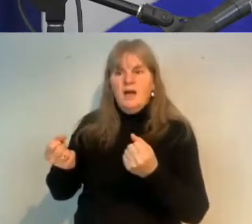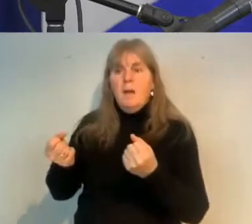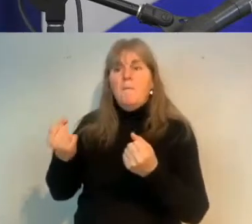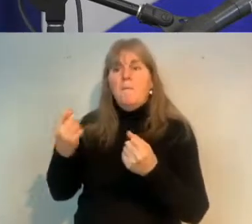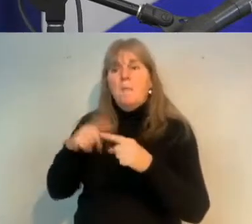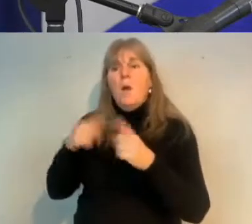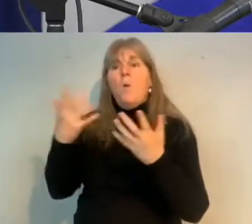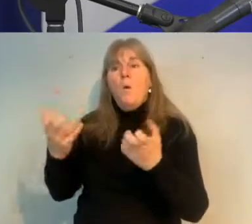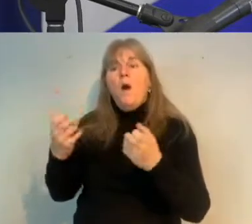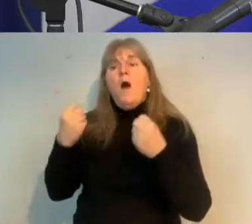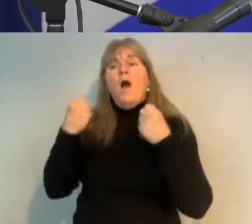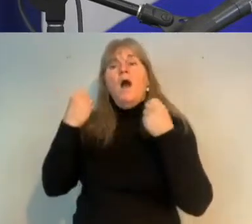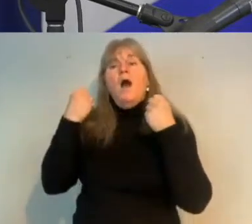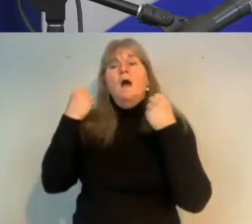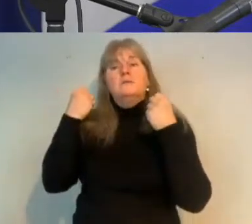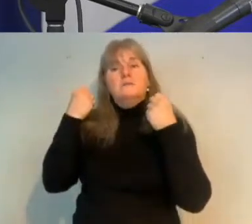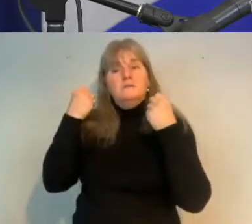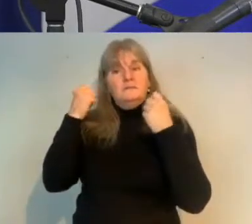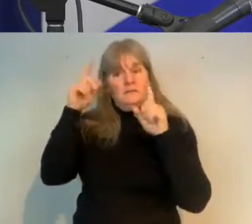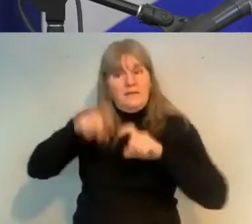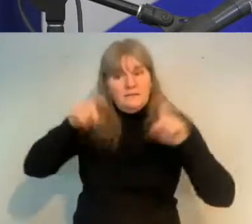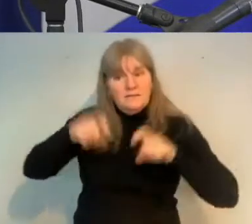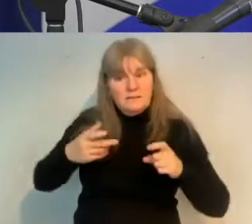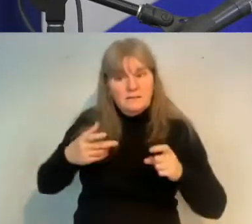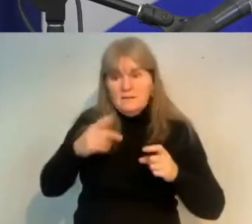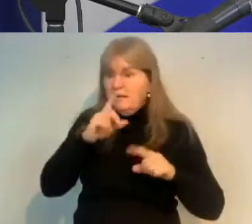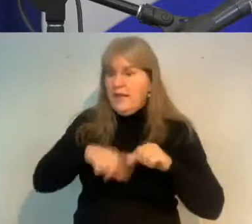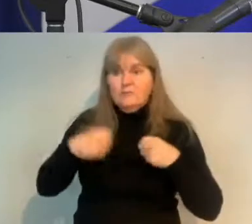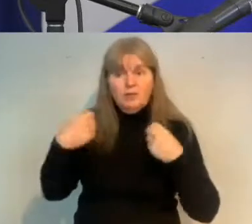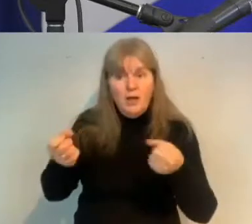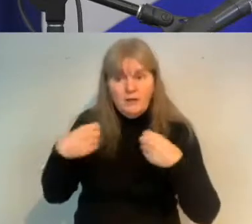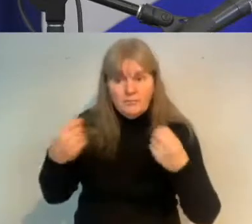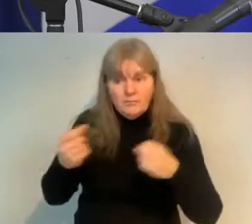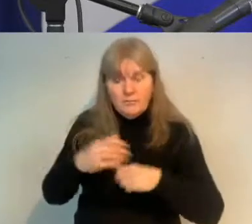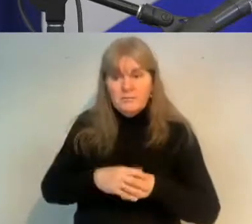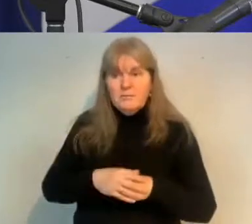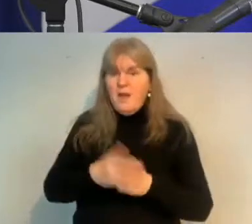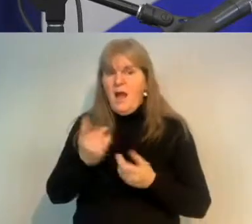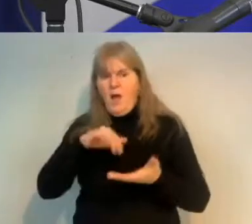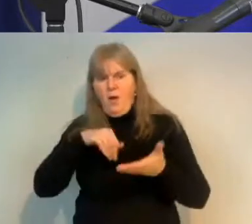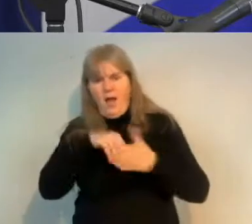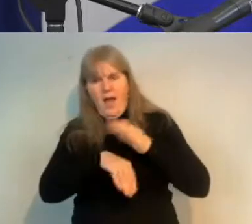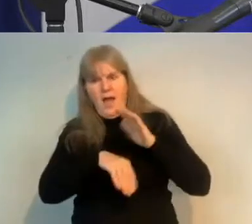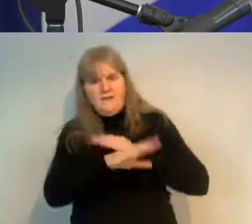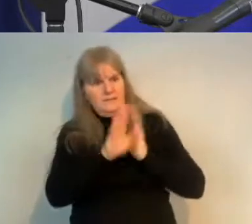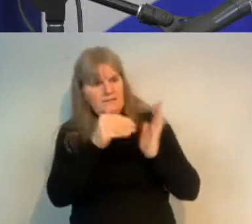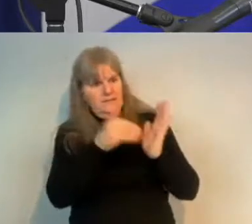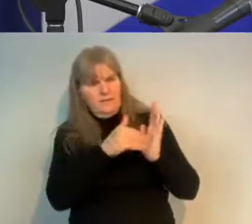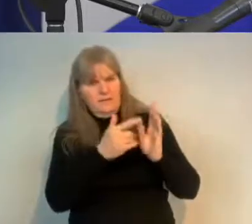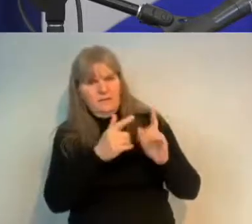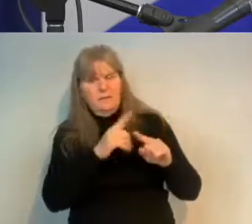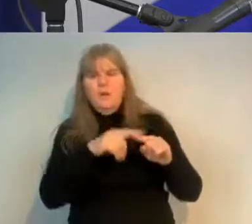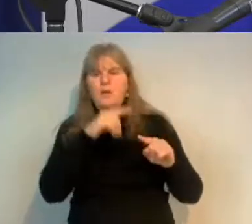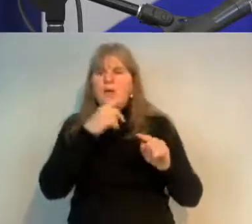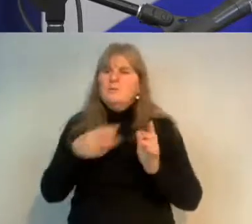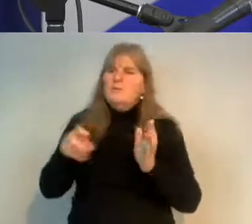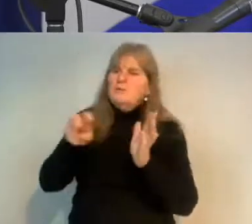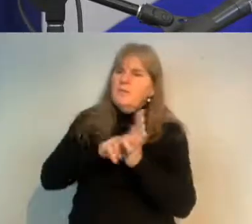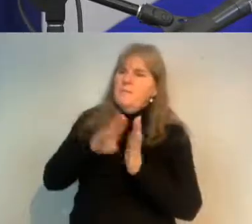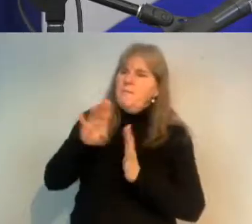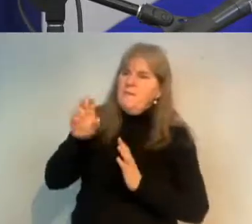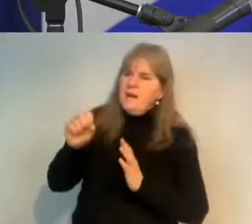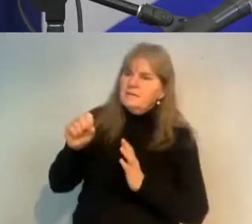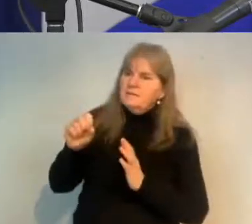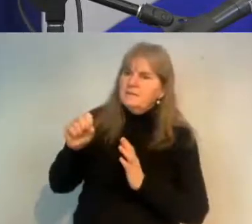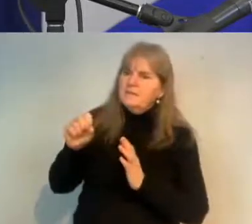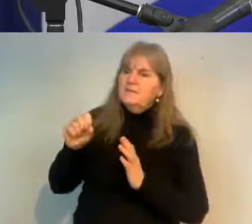difficulty accessing it, because even with the other testing center, you're not supposed to take the bus if you're symptomatic. Some cab companies will not pick up symptomatic